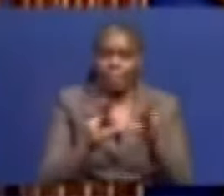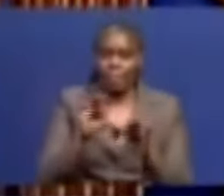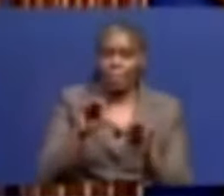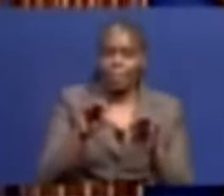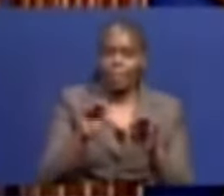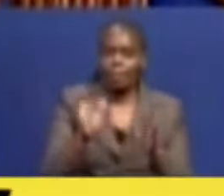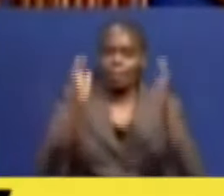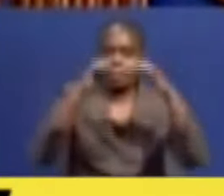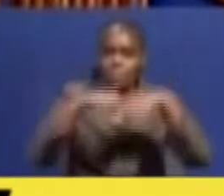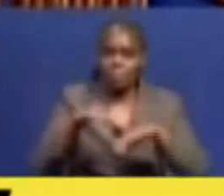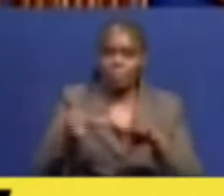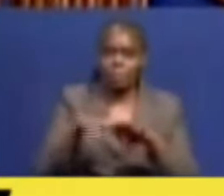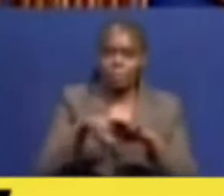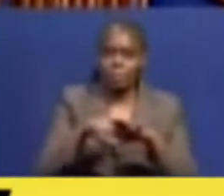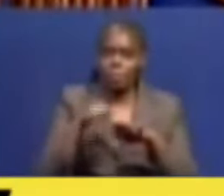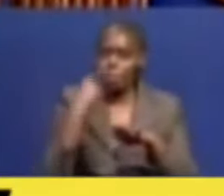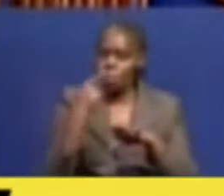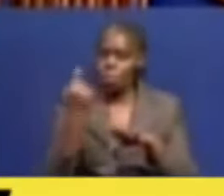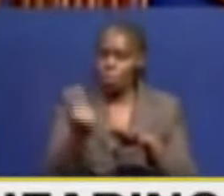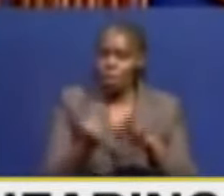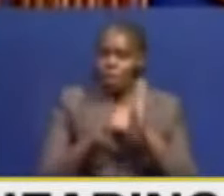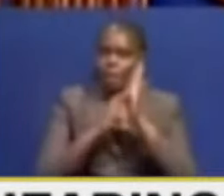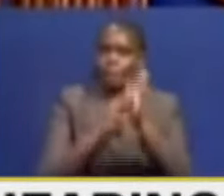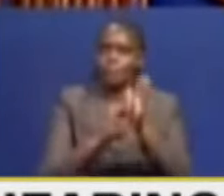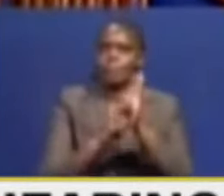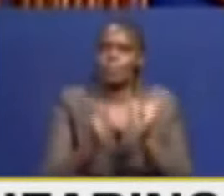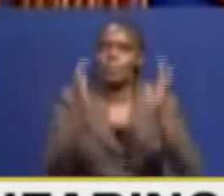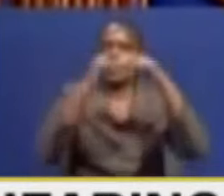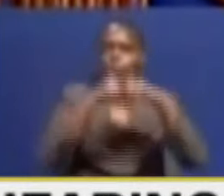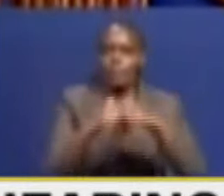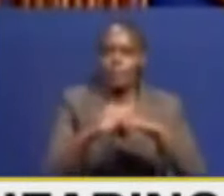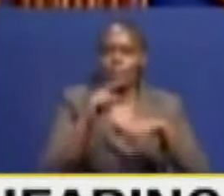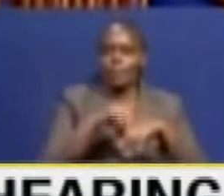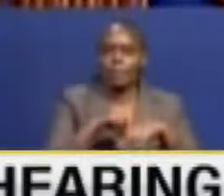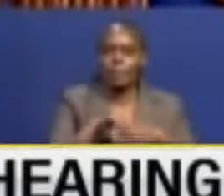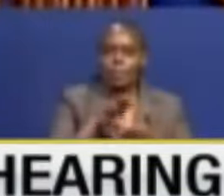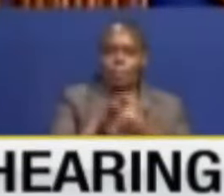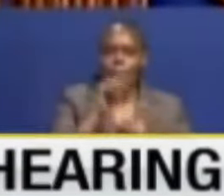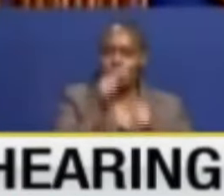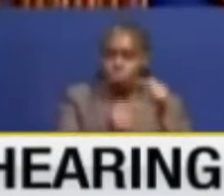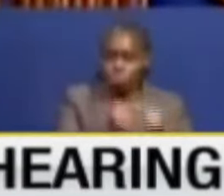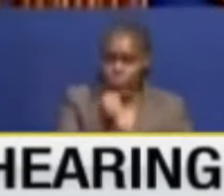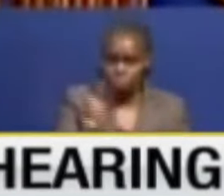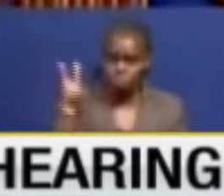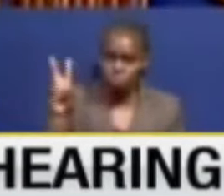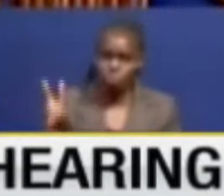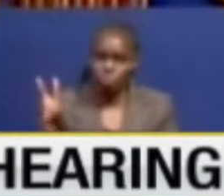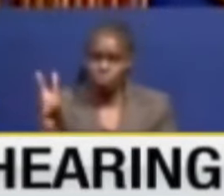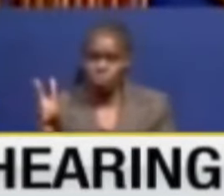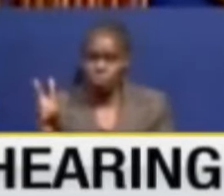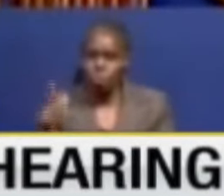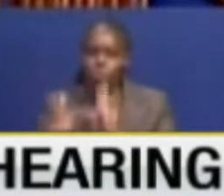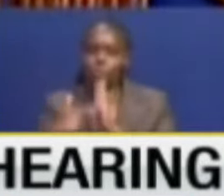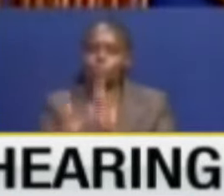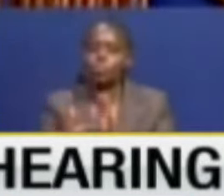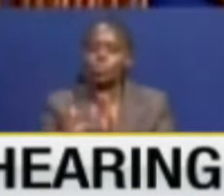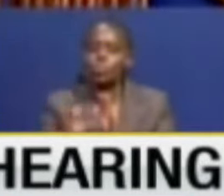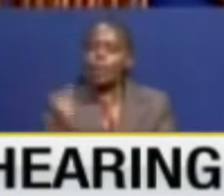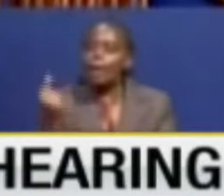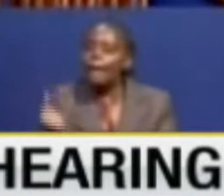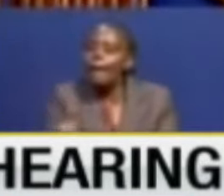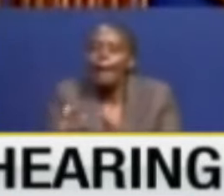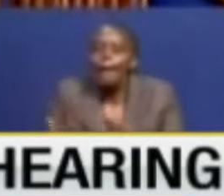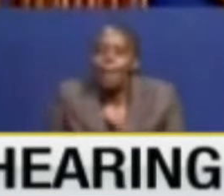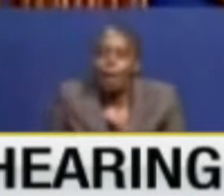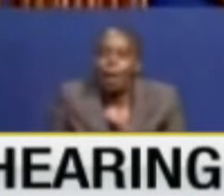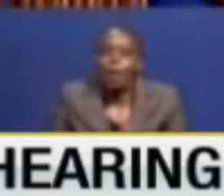if any, who shall attend and represent the Assembly in the proceeding before the Senate. 2, indicating the mode of appearance before